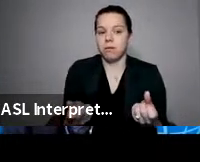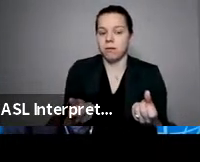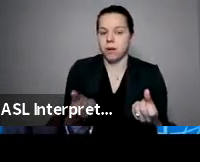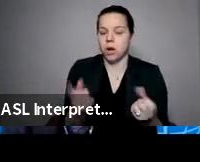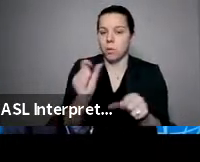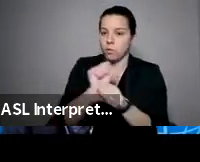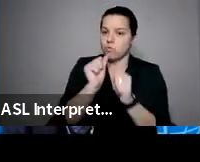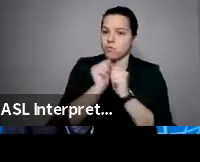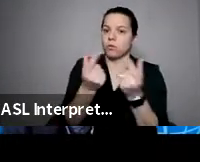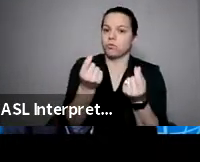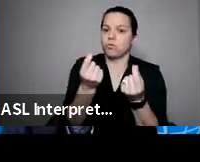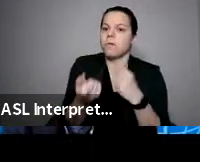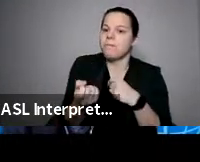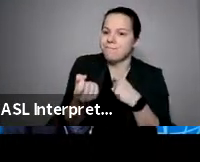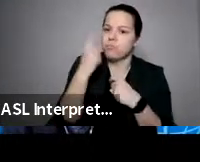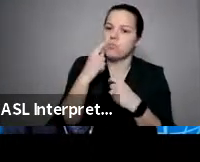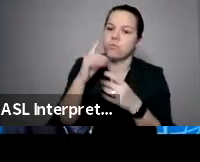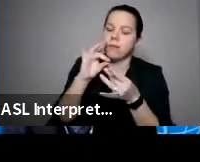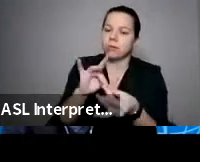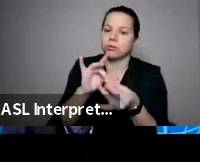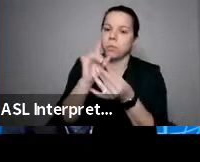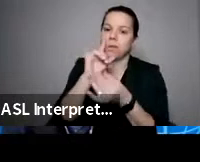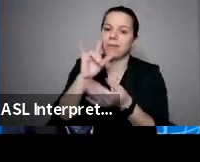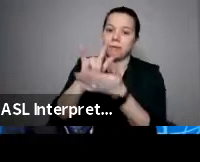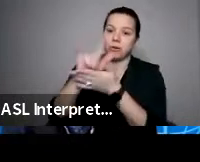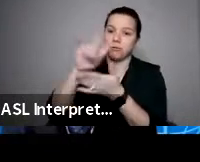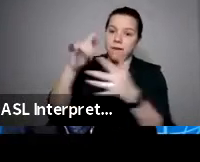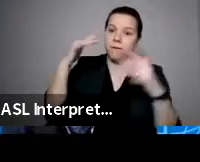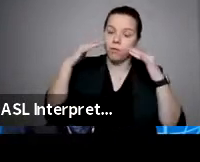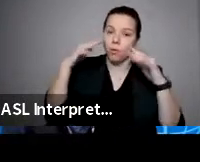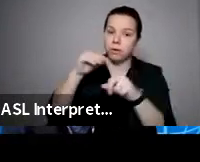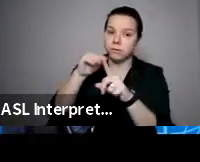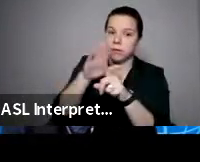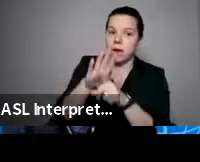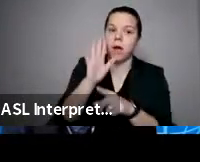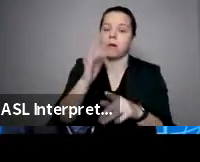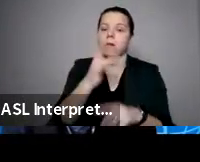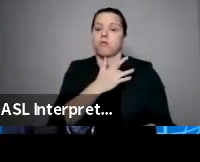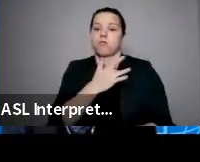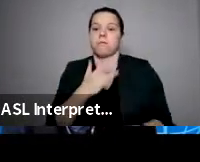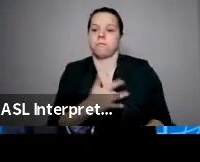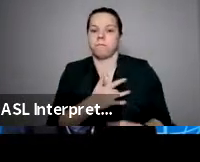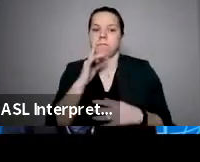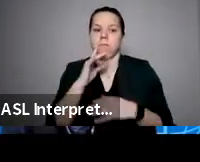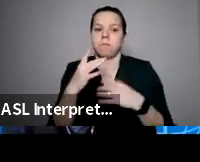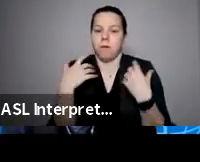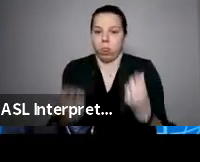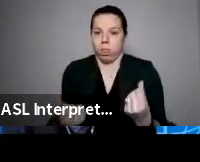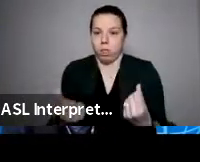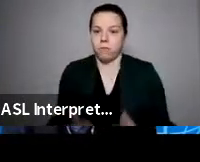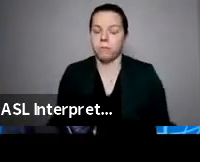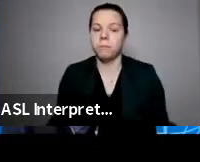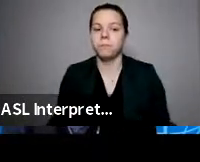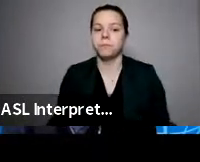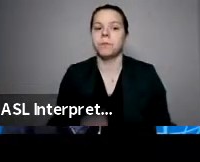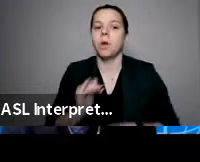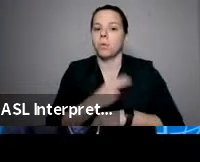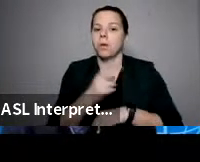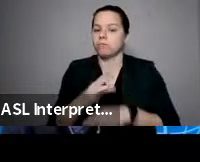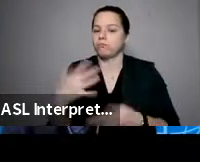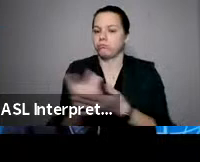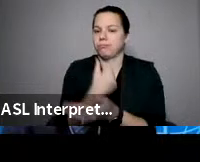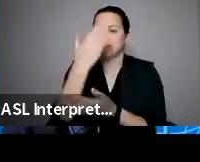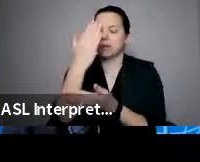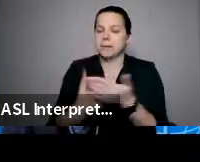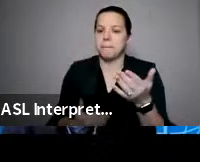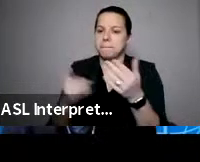understand the relationship between aircraft noise exposure and cardiovascular health. And to do this, we're leveraging some